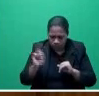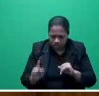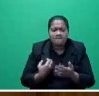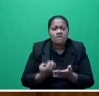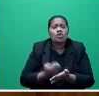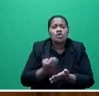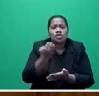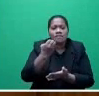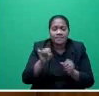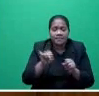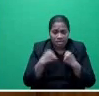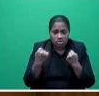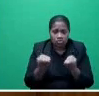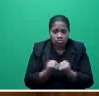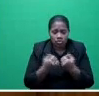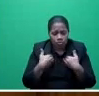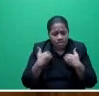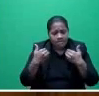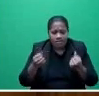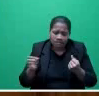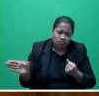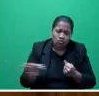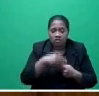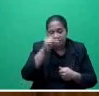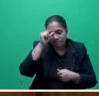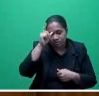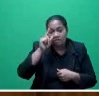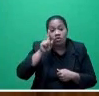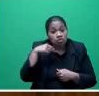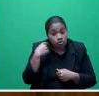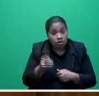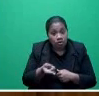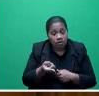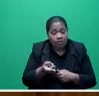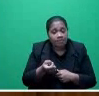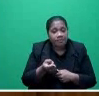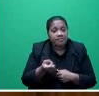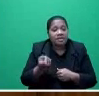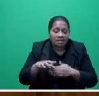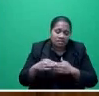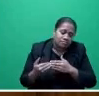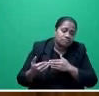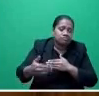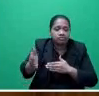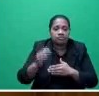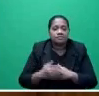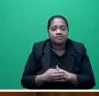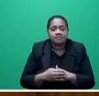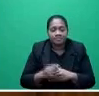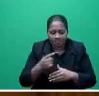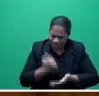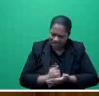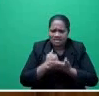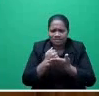economic and social well-being of all Fijians, for tomorrow and beyond. I